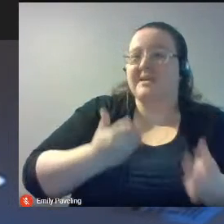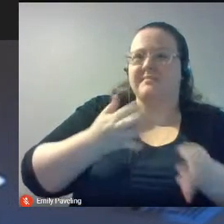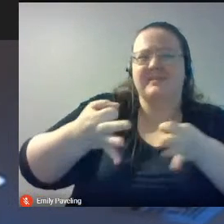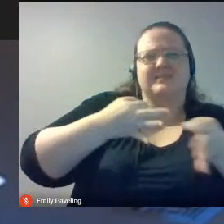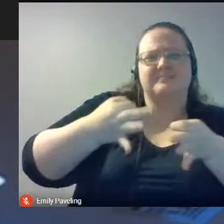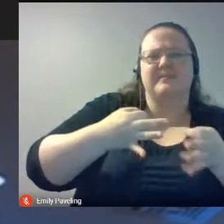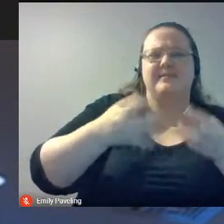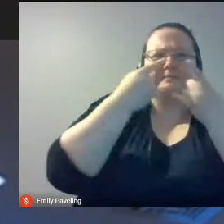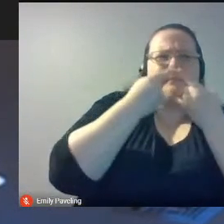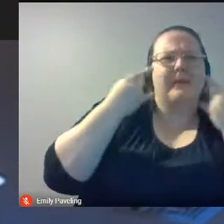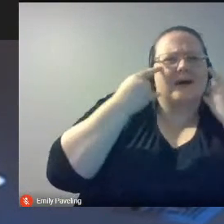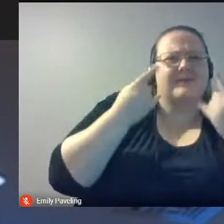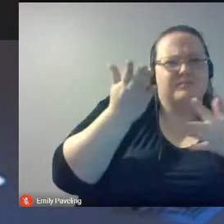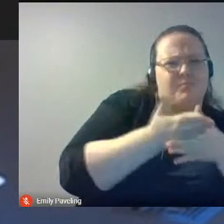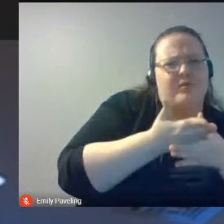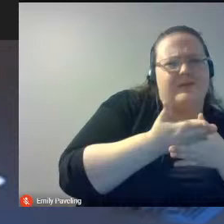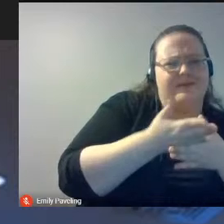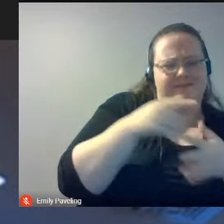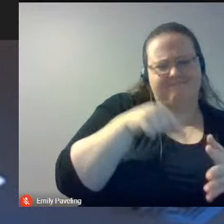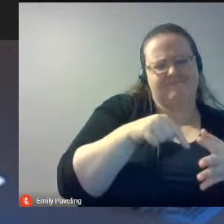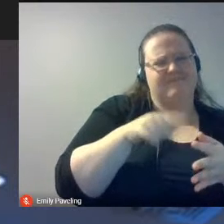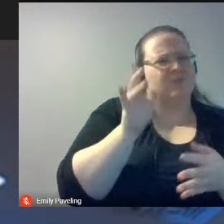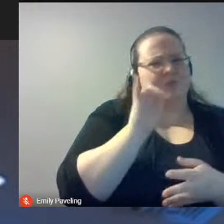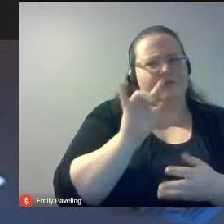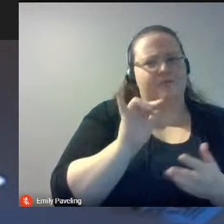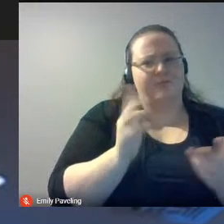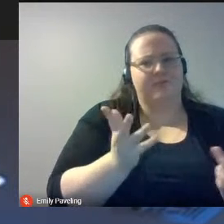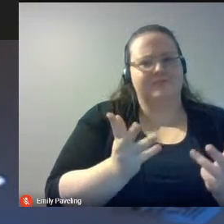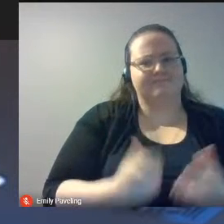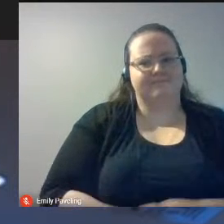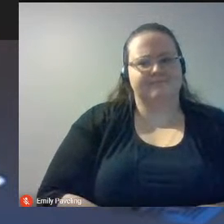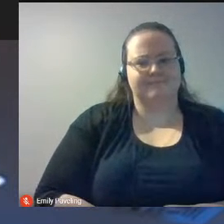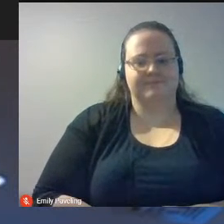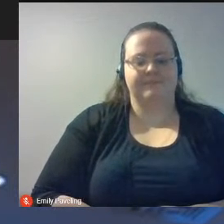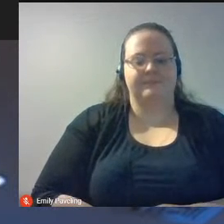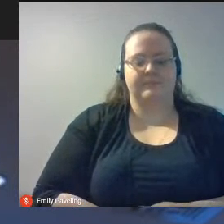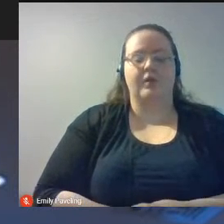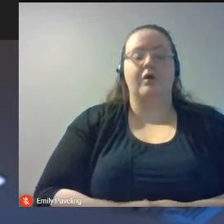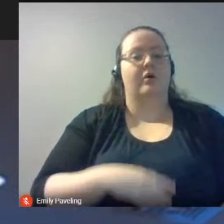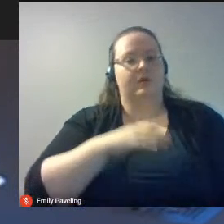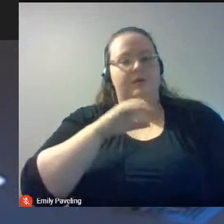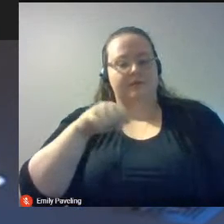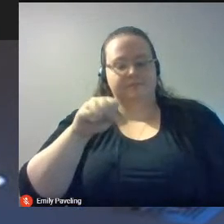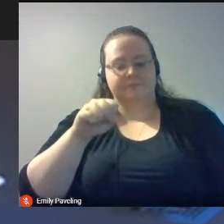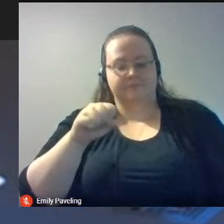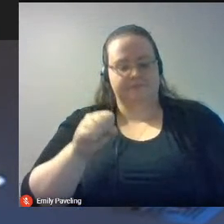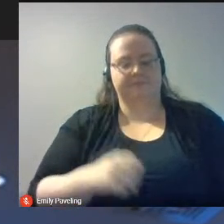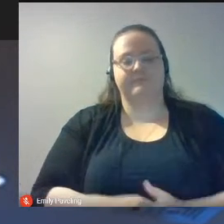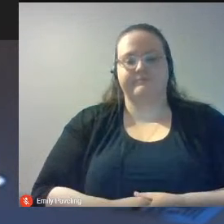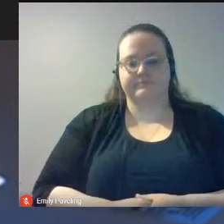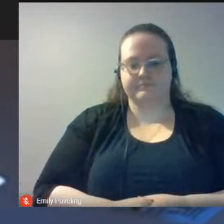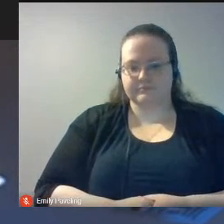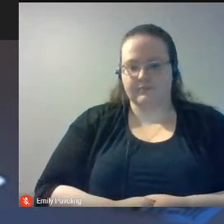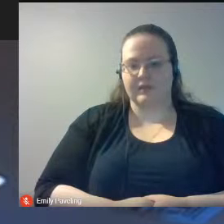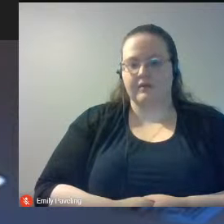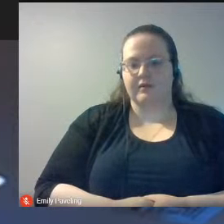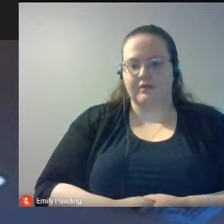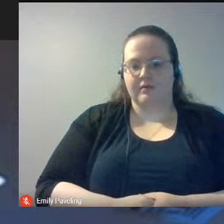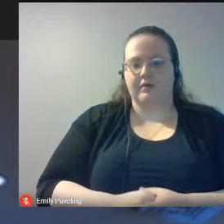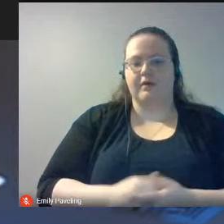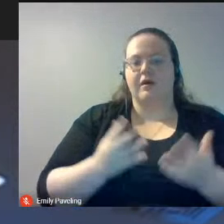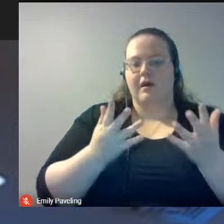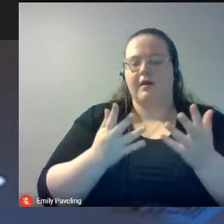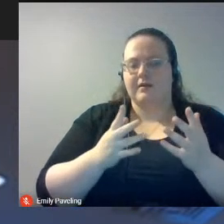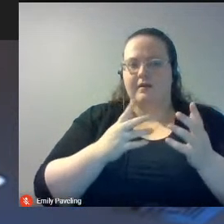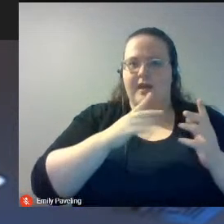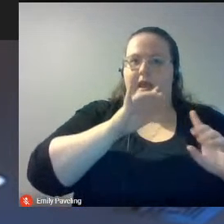would look like for some of our younger students. Sure. And I think it's really important also to answer the question at the same time. I'll